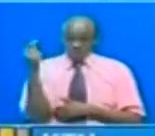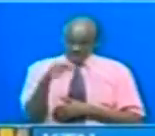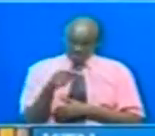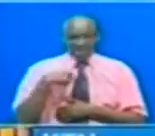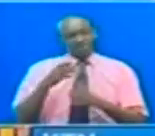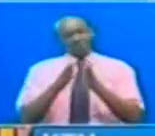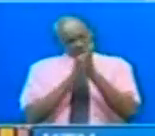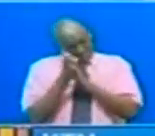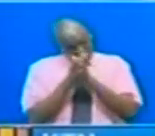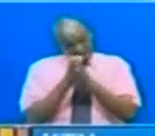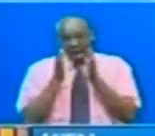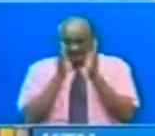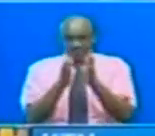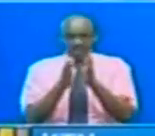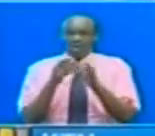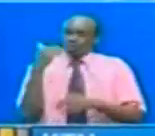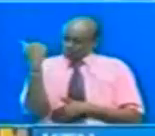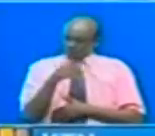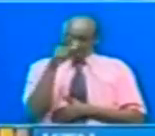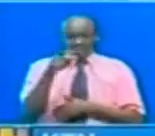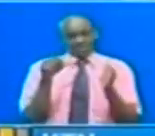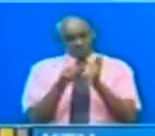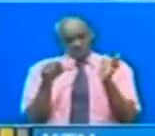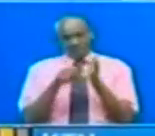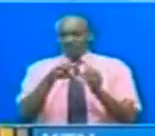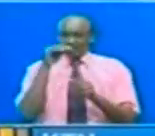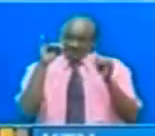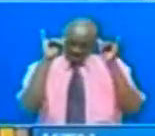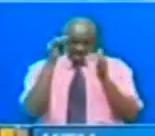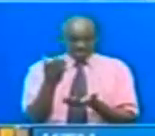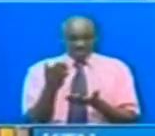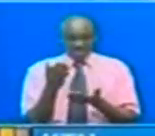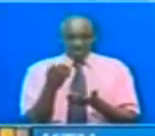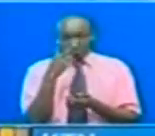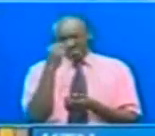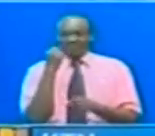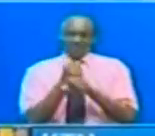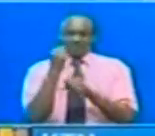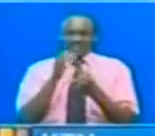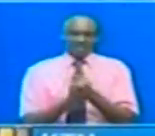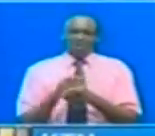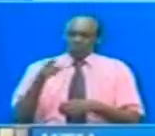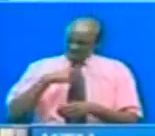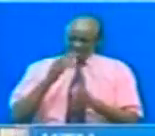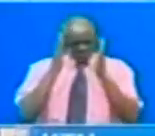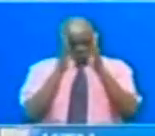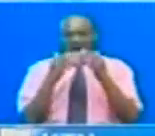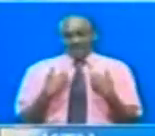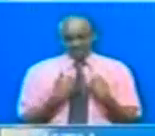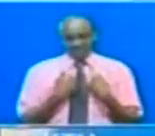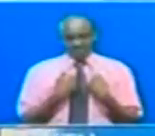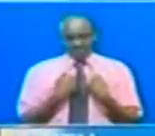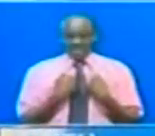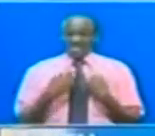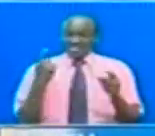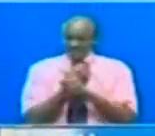committed that we will end this issue once and for all in 2015, and we are very committed. Leaders held